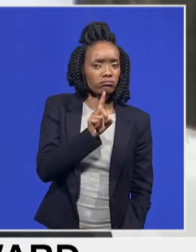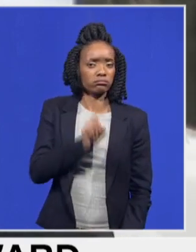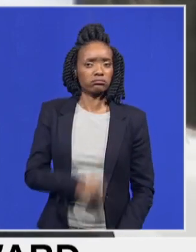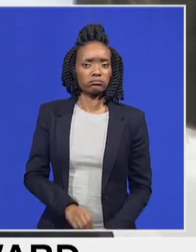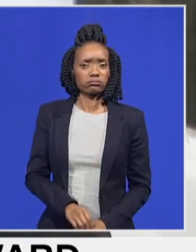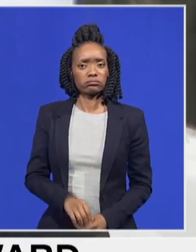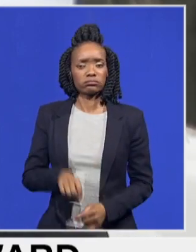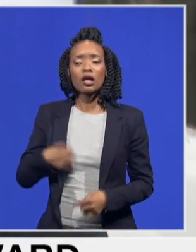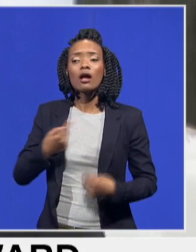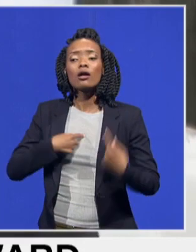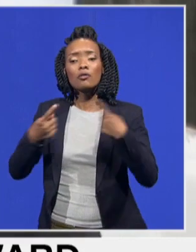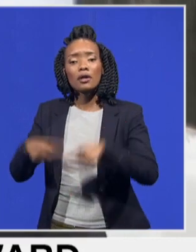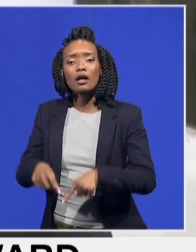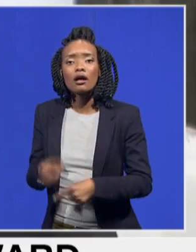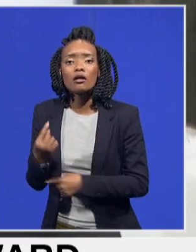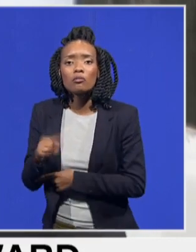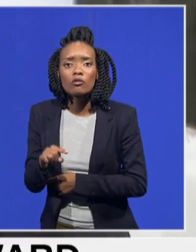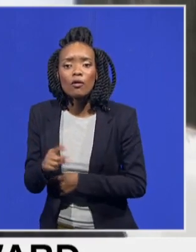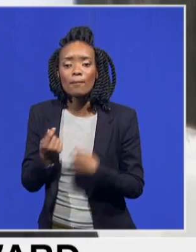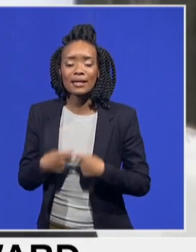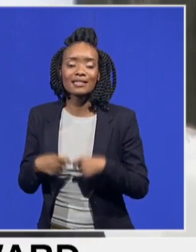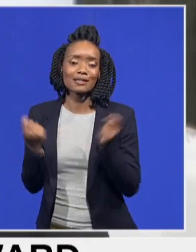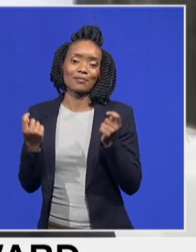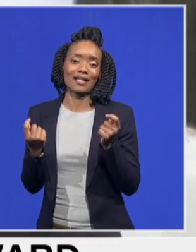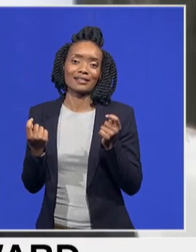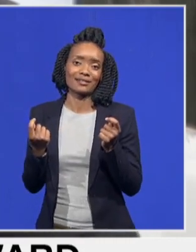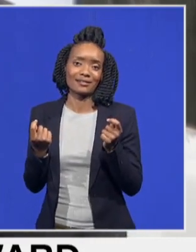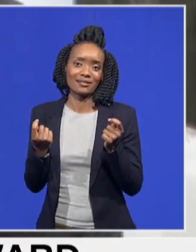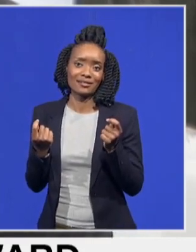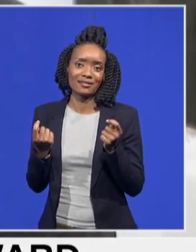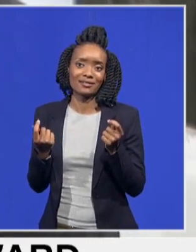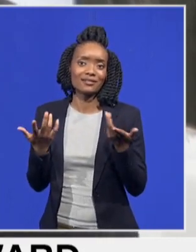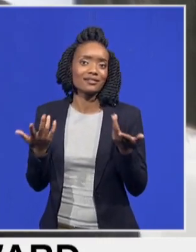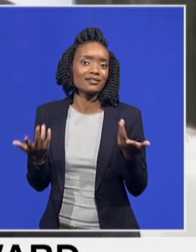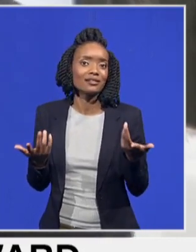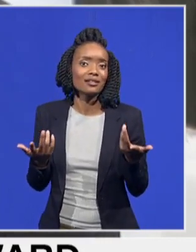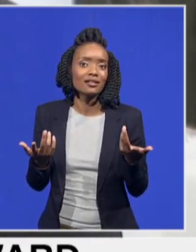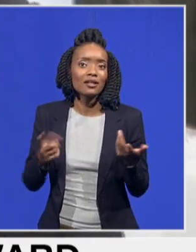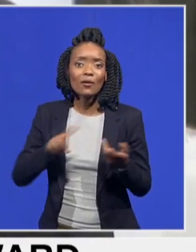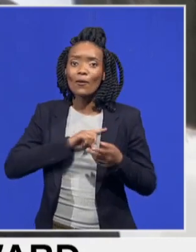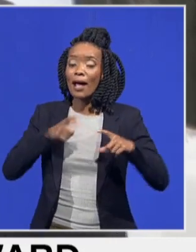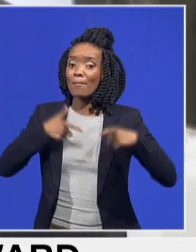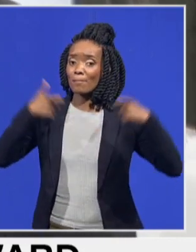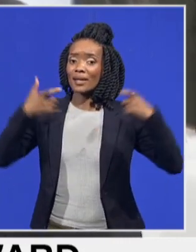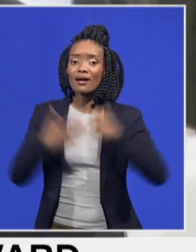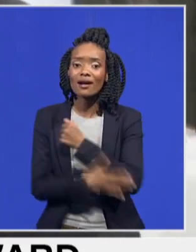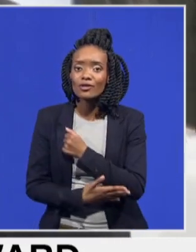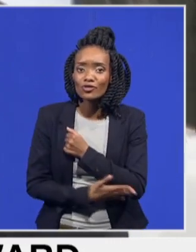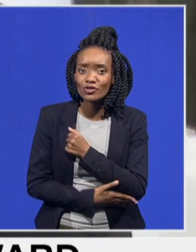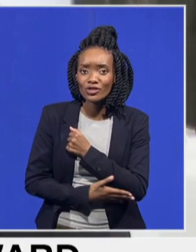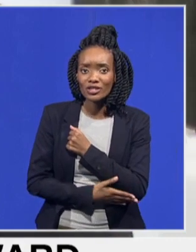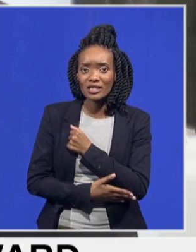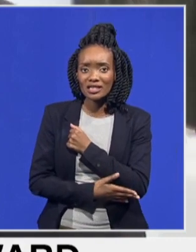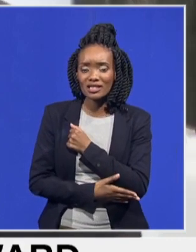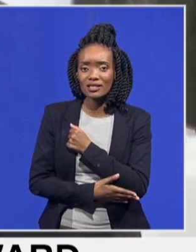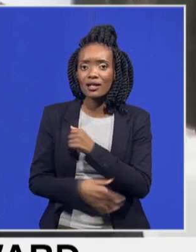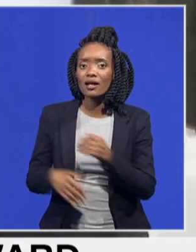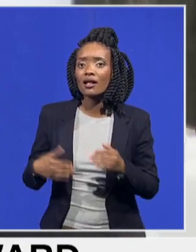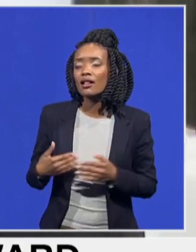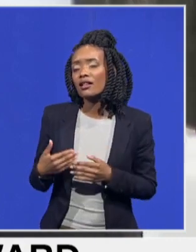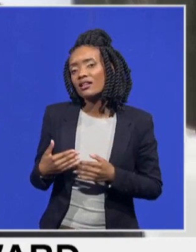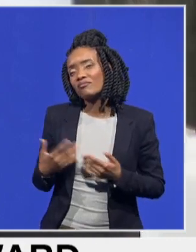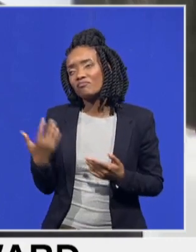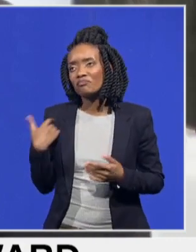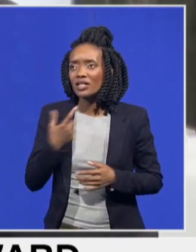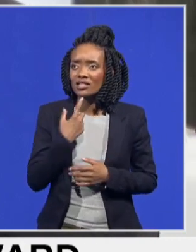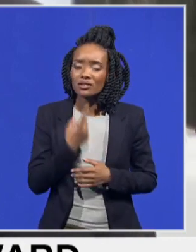here to spend money, to understand. You're such a big country, and in the past we say, you